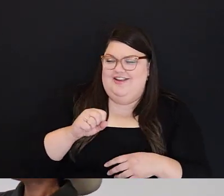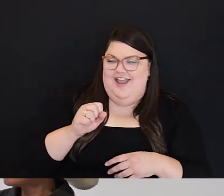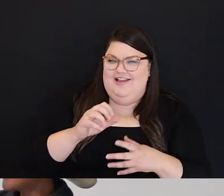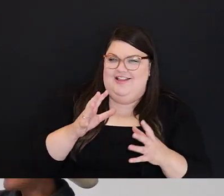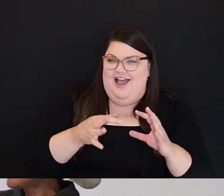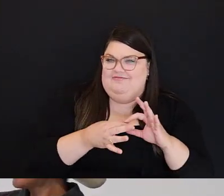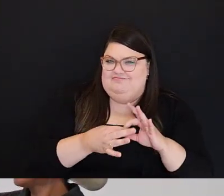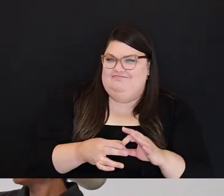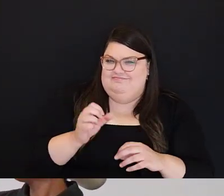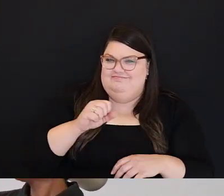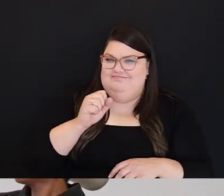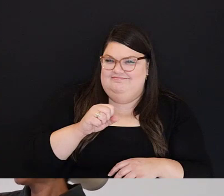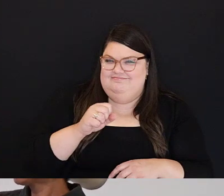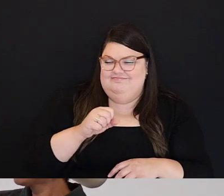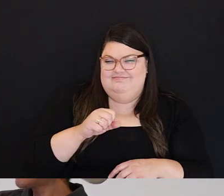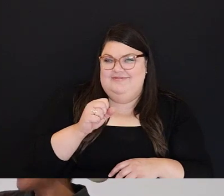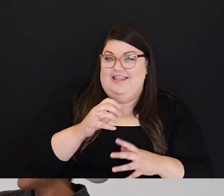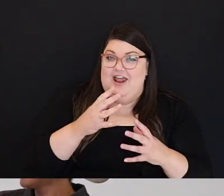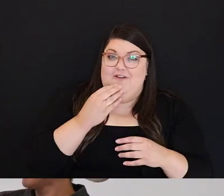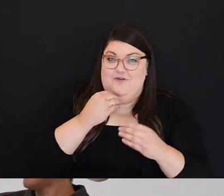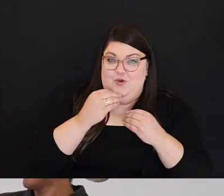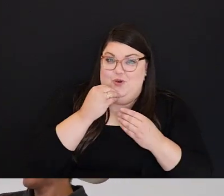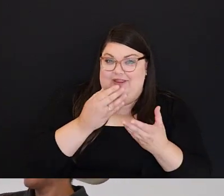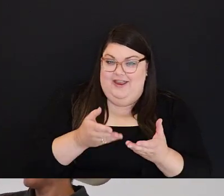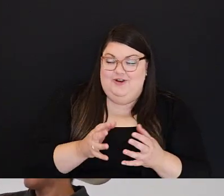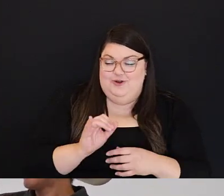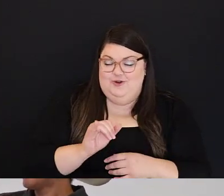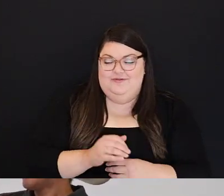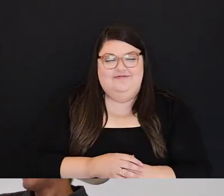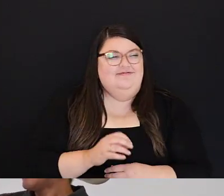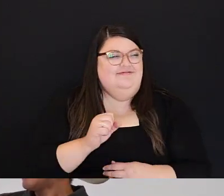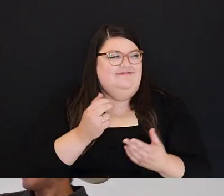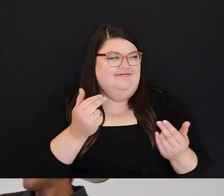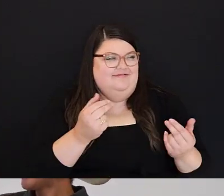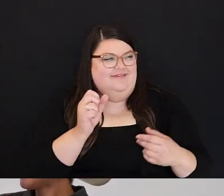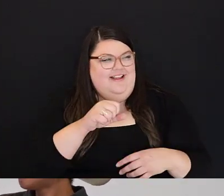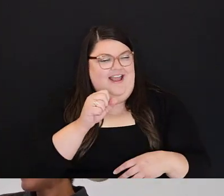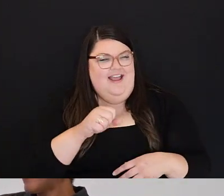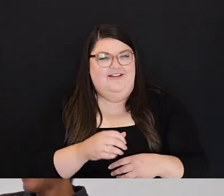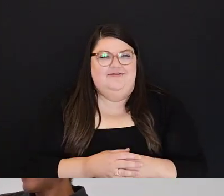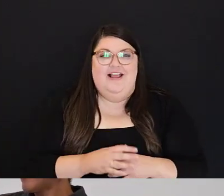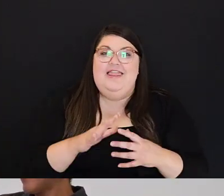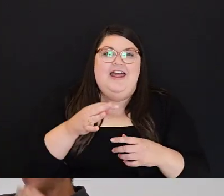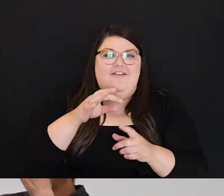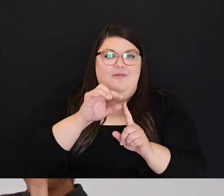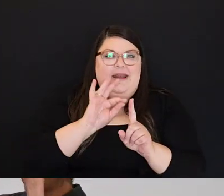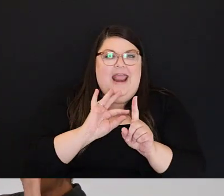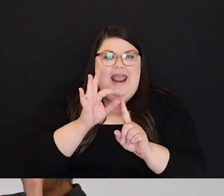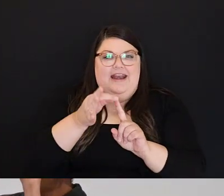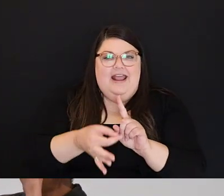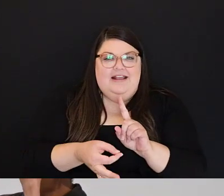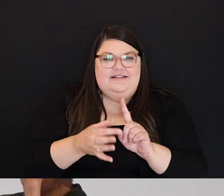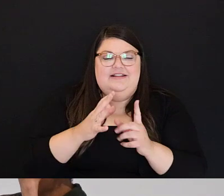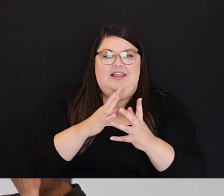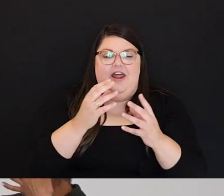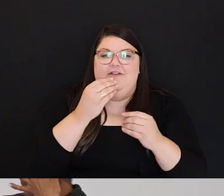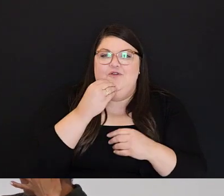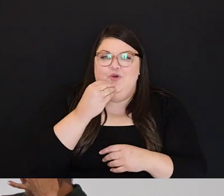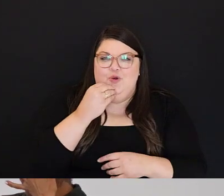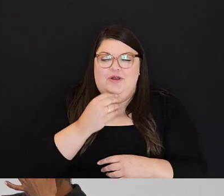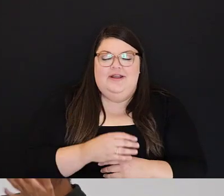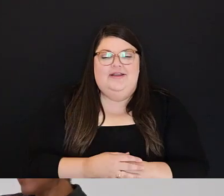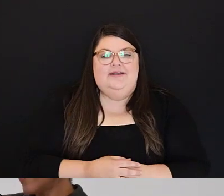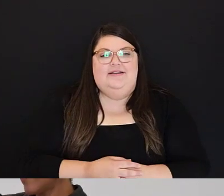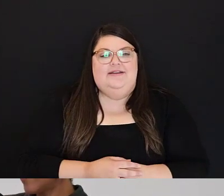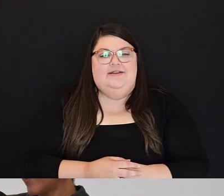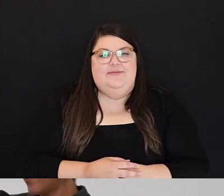There's a lot there. I mean, there's a lot of food in it. Yeah. There's a lot of bananas and a lot of food, and I